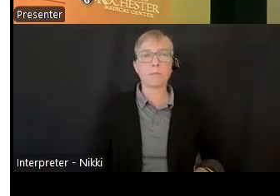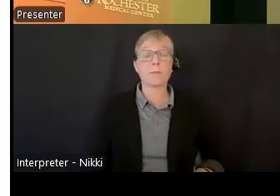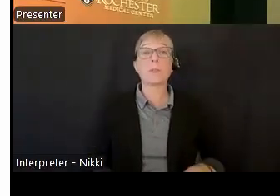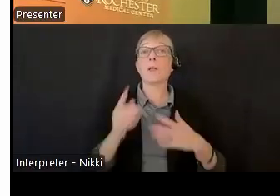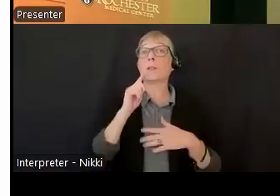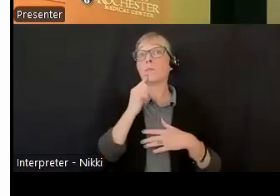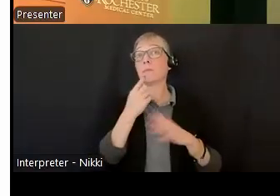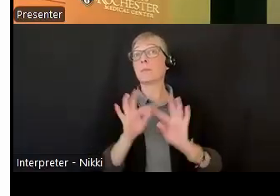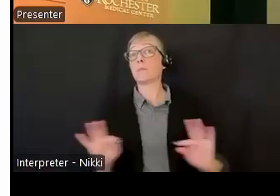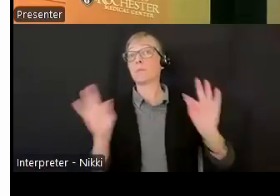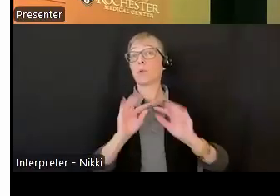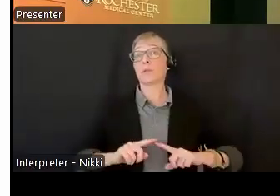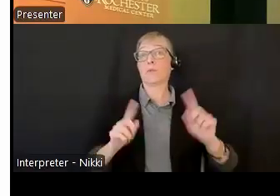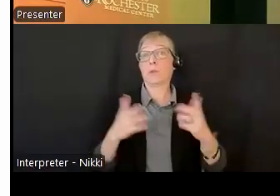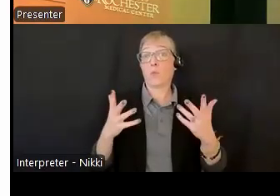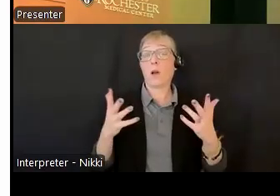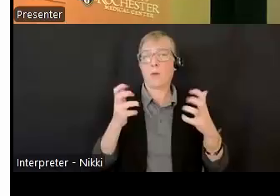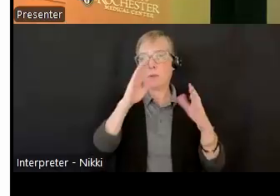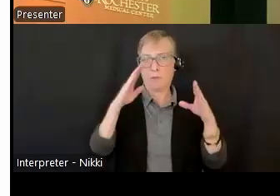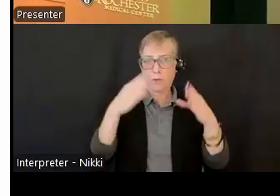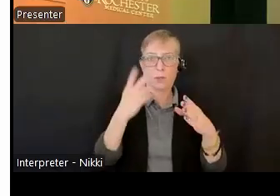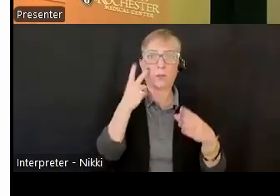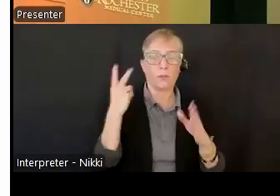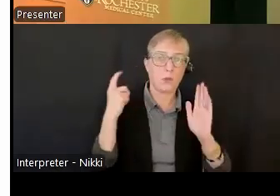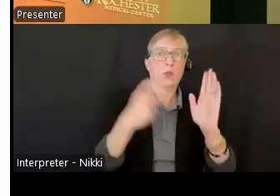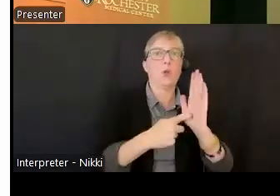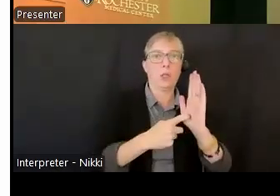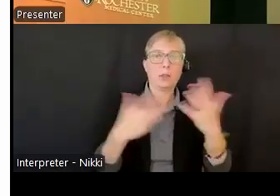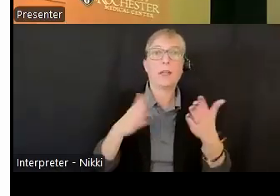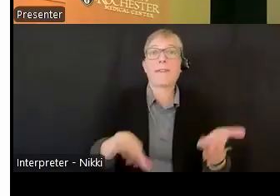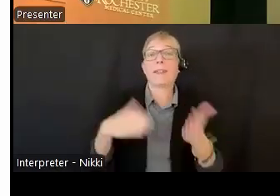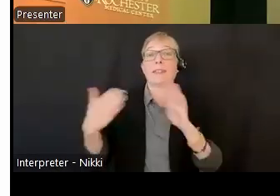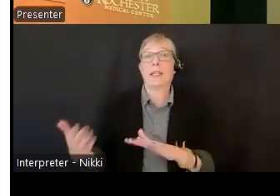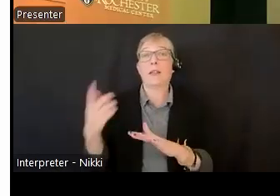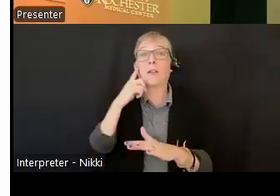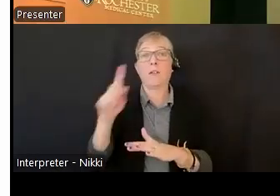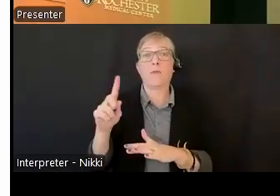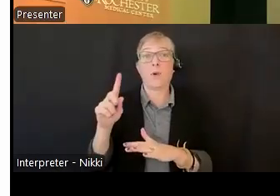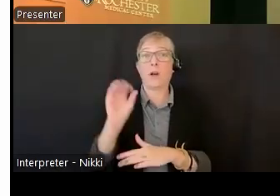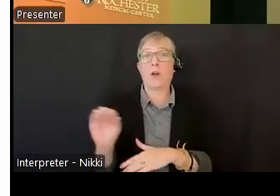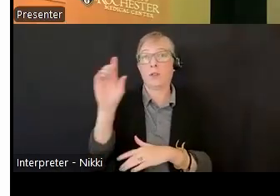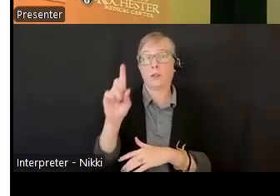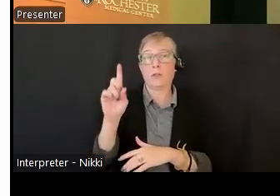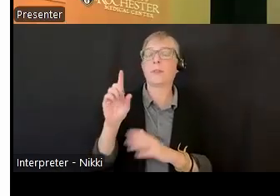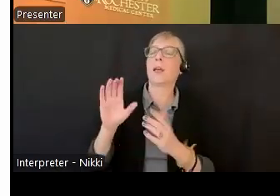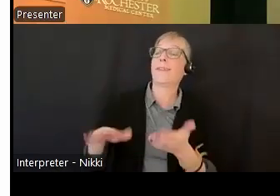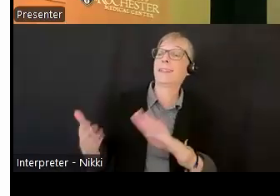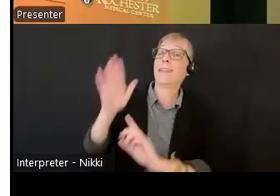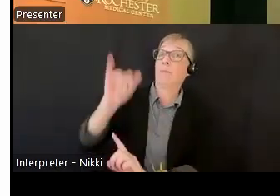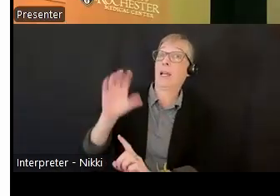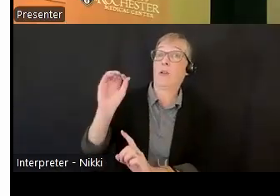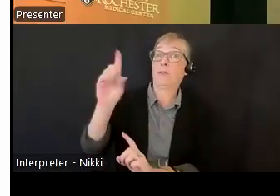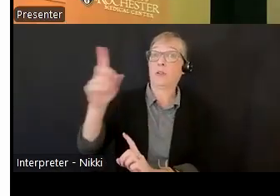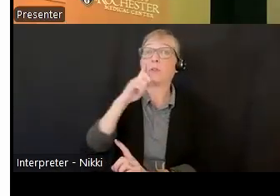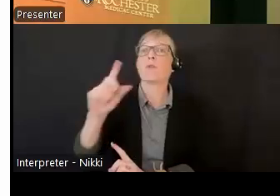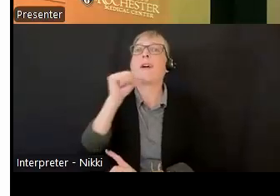that I want to draw our attention to is the risk of death due to overdose for untreated patients, which is above, the relative risk is